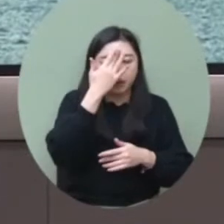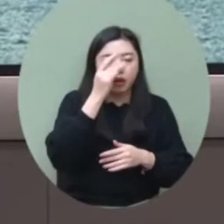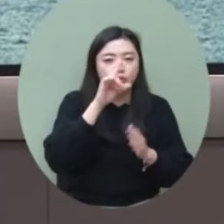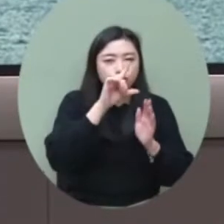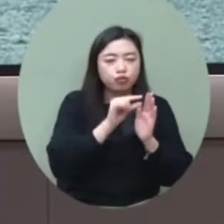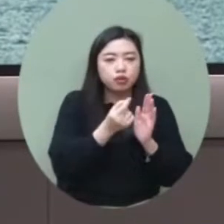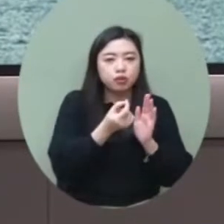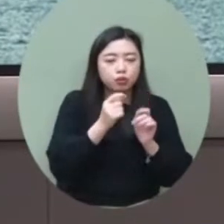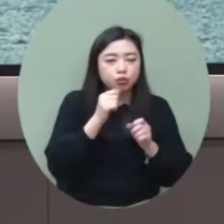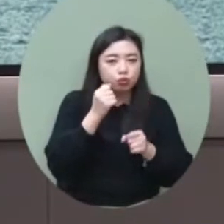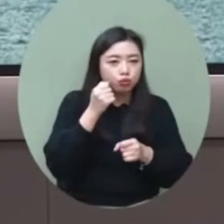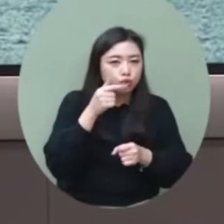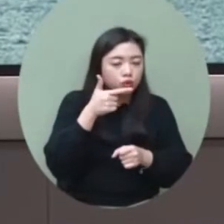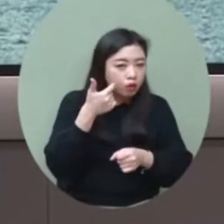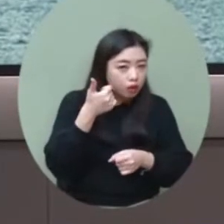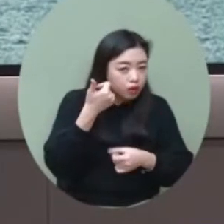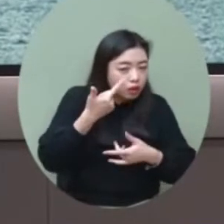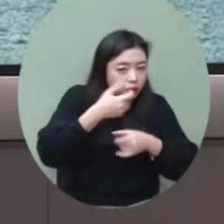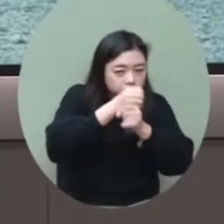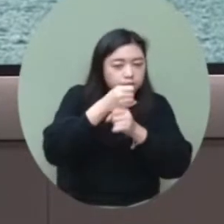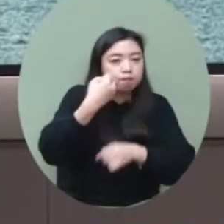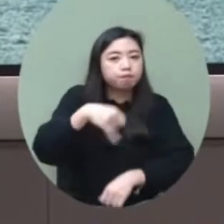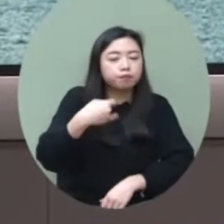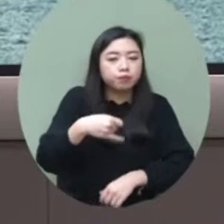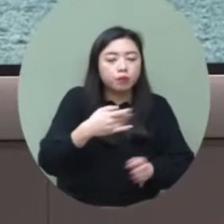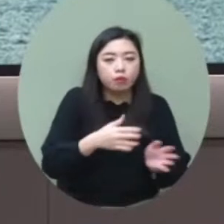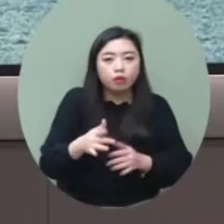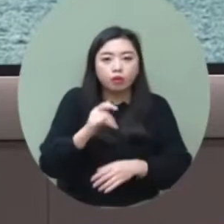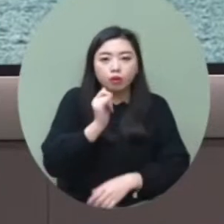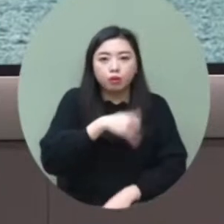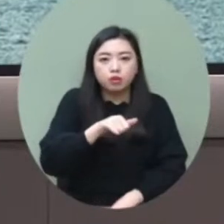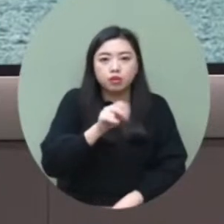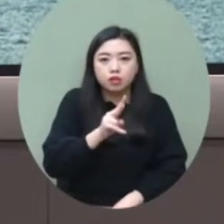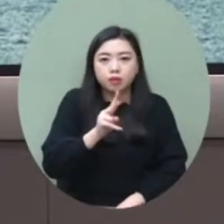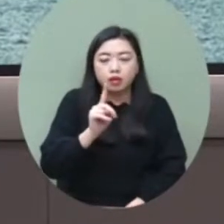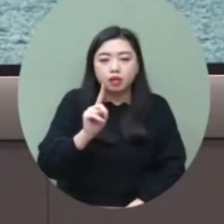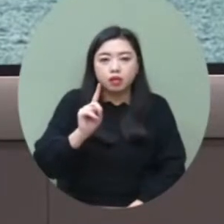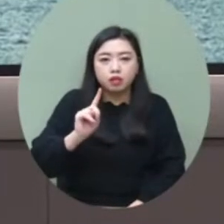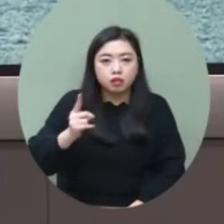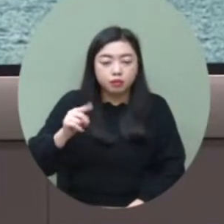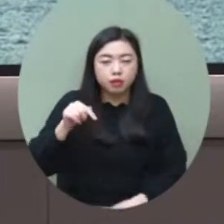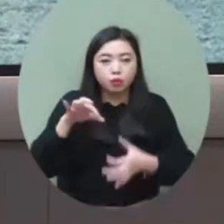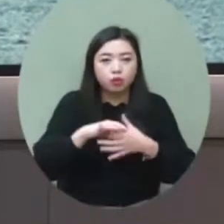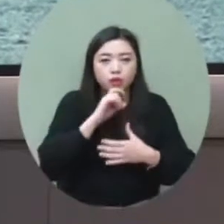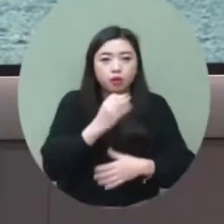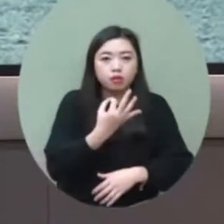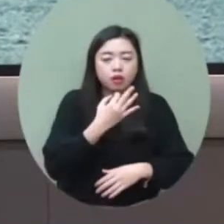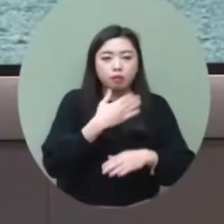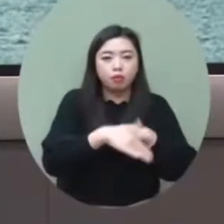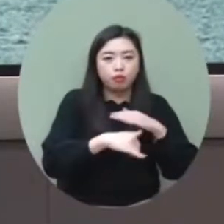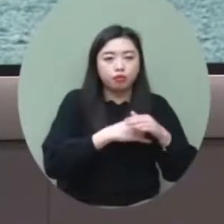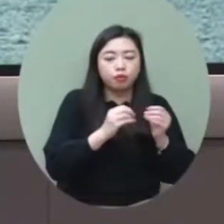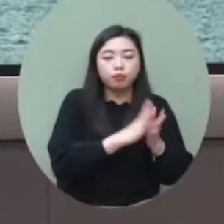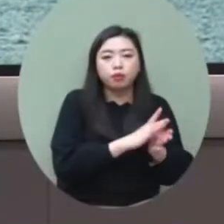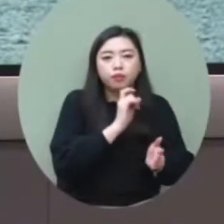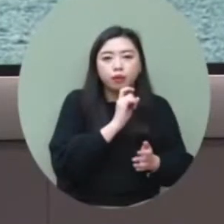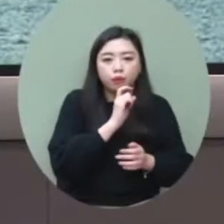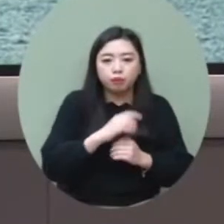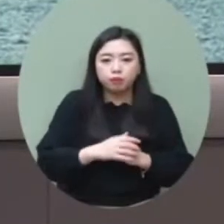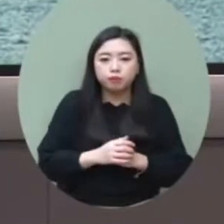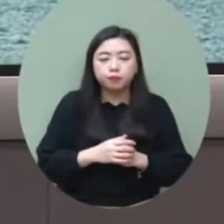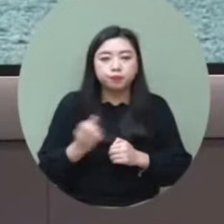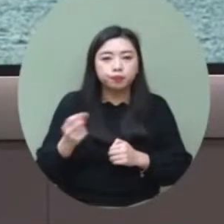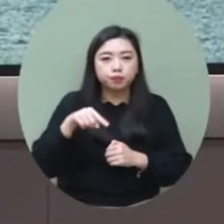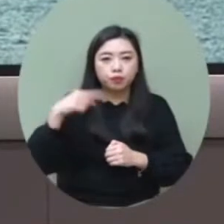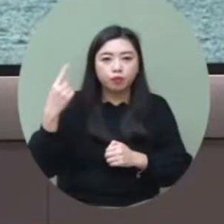cases. For 76 of the cases, the viral load was too low, so the results were indeterminate. Of the